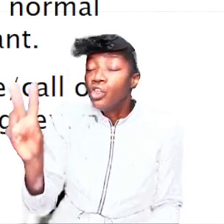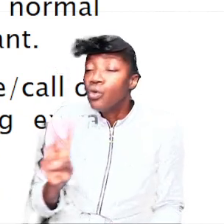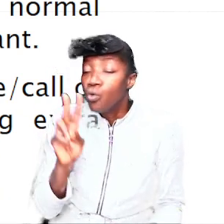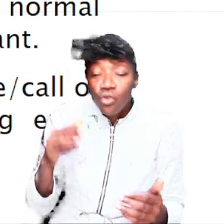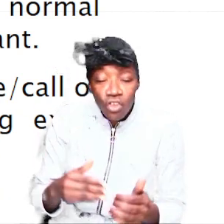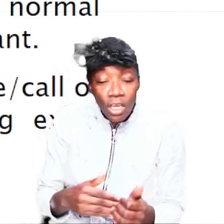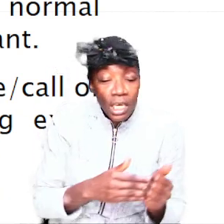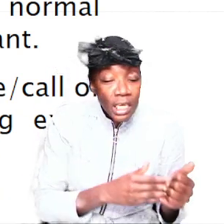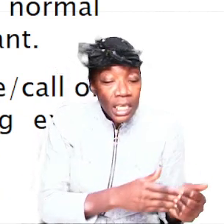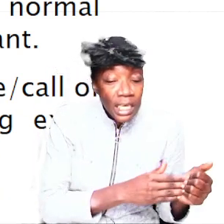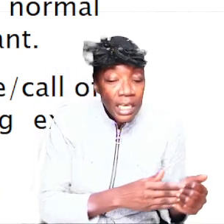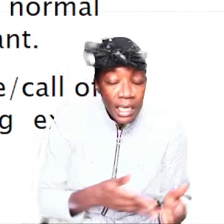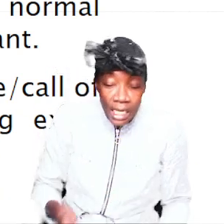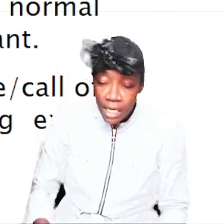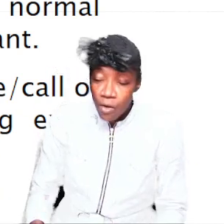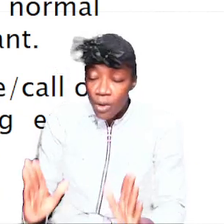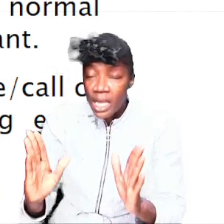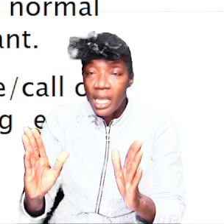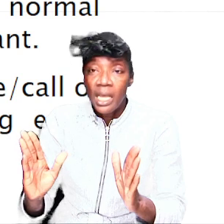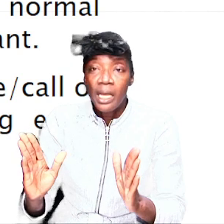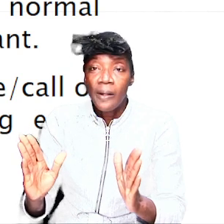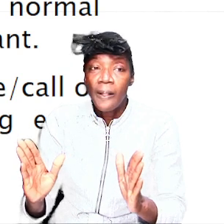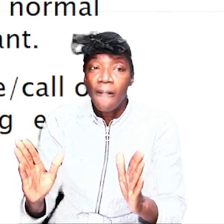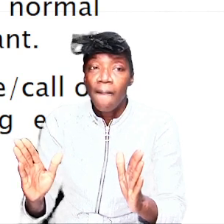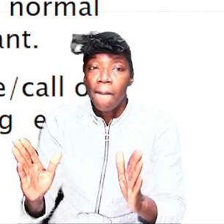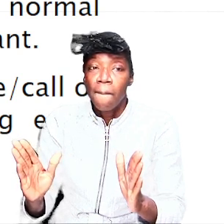go. So let us not,